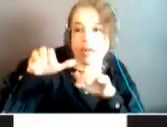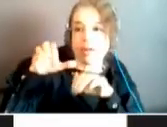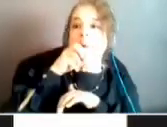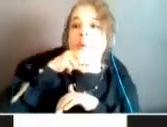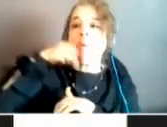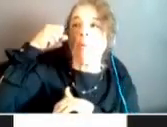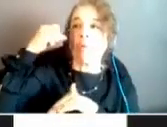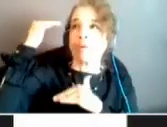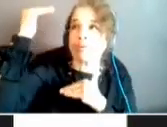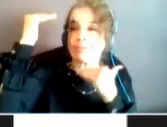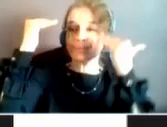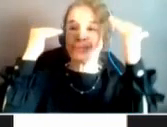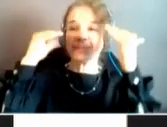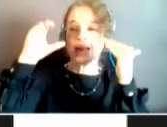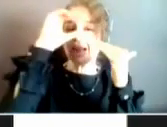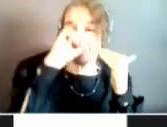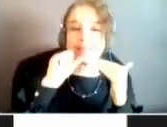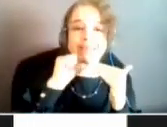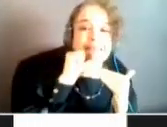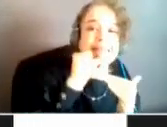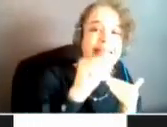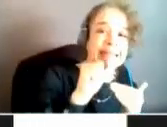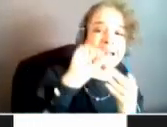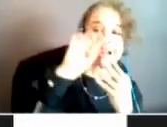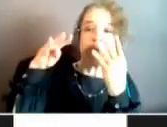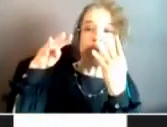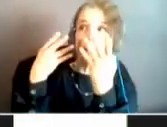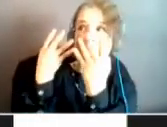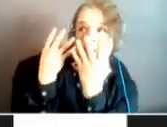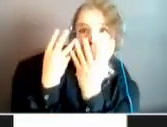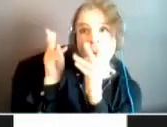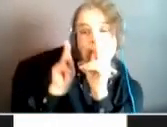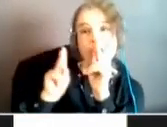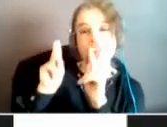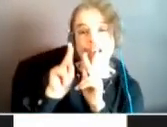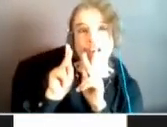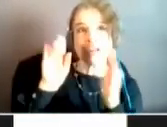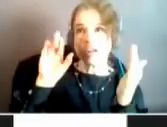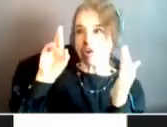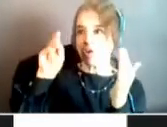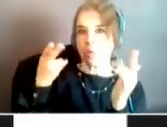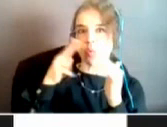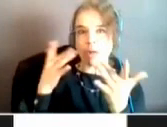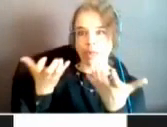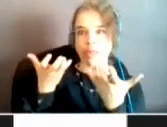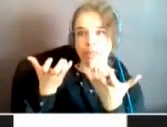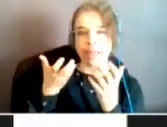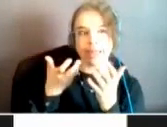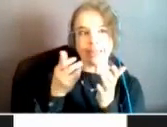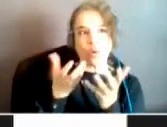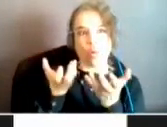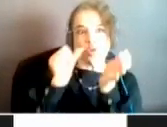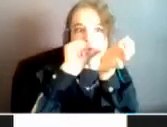adults, as estimates from non-incarcerated populations suggest the ratio of attempted to completed